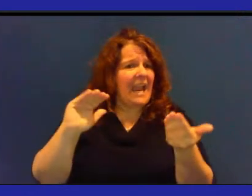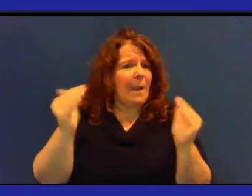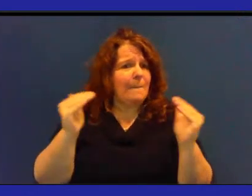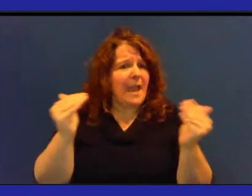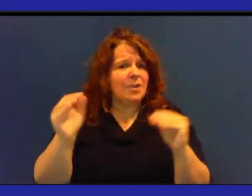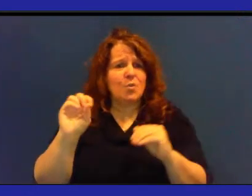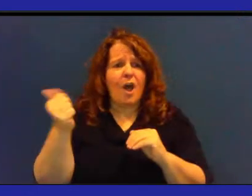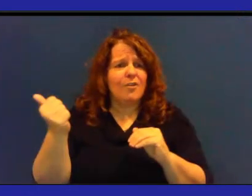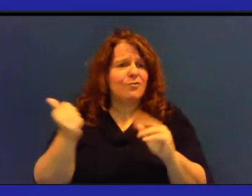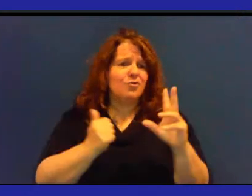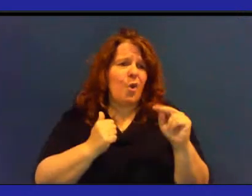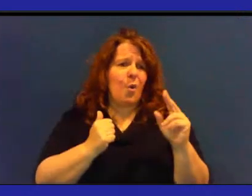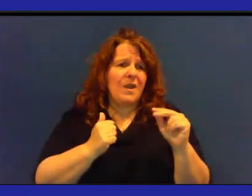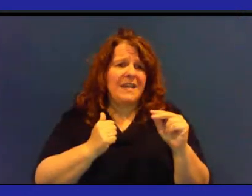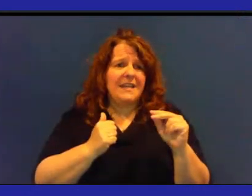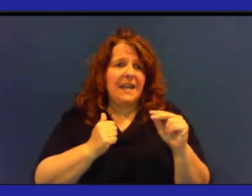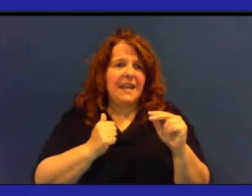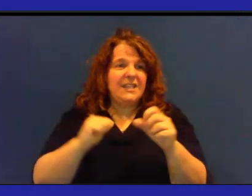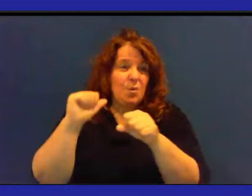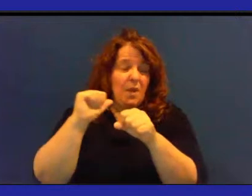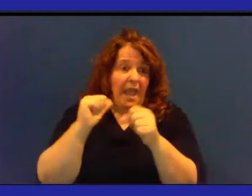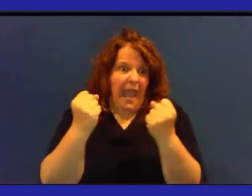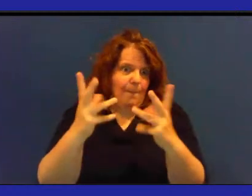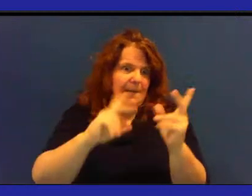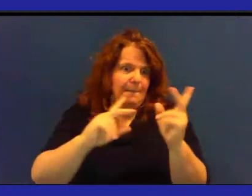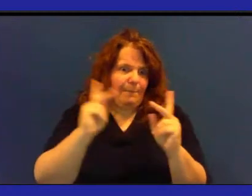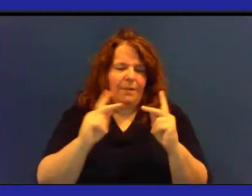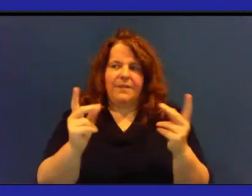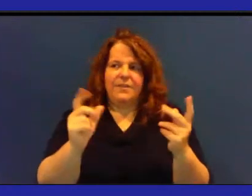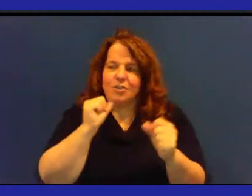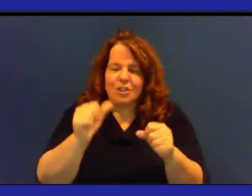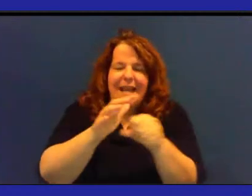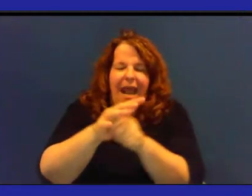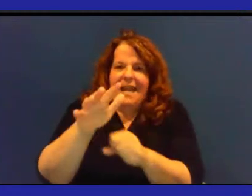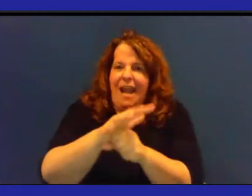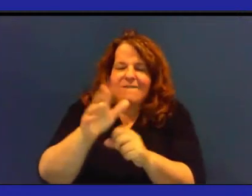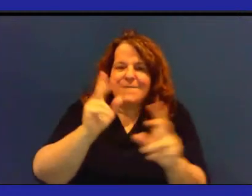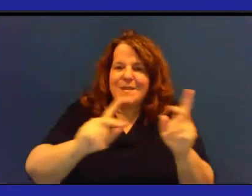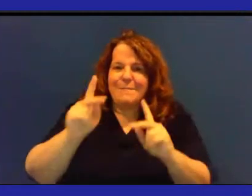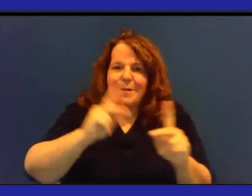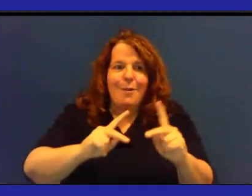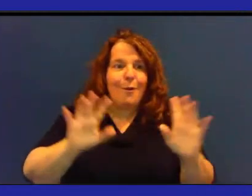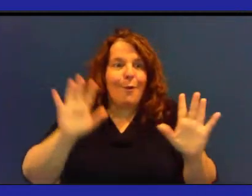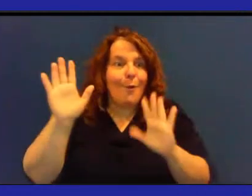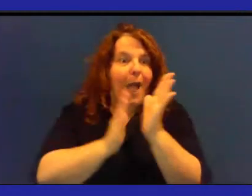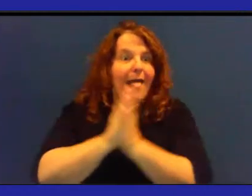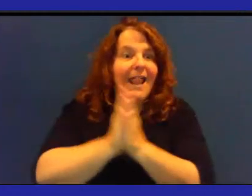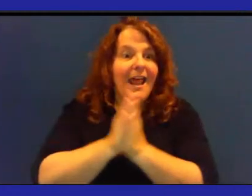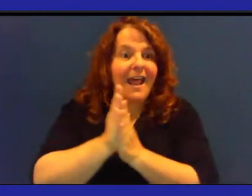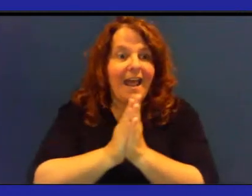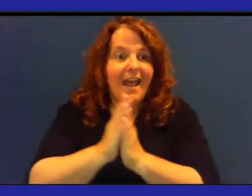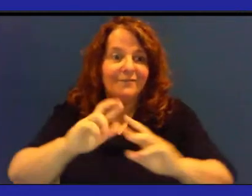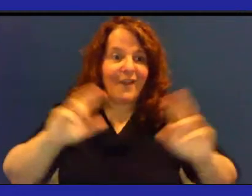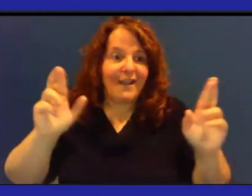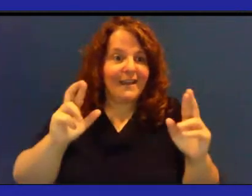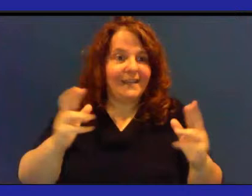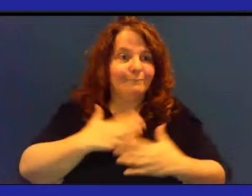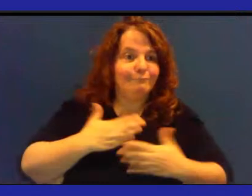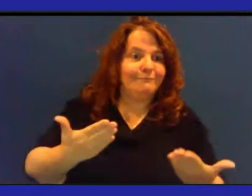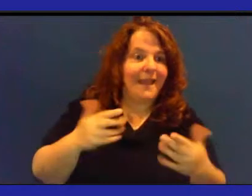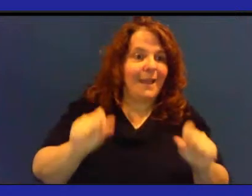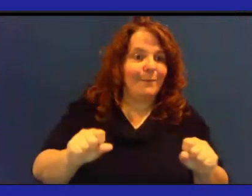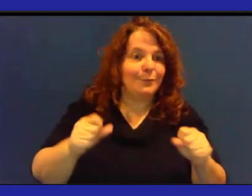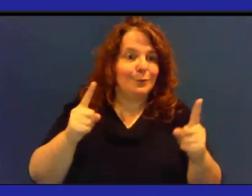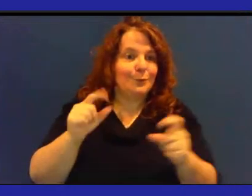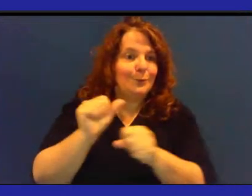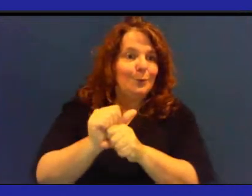It's just about sheer workforce. They're not people right now. It's as others have talked